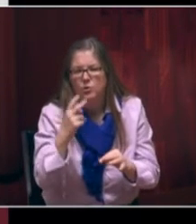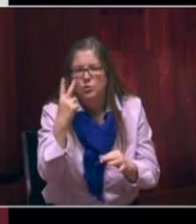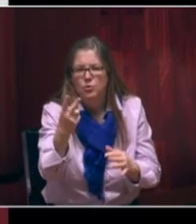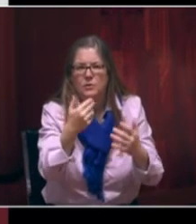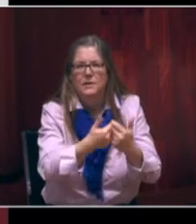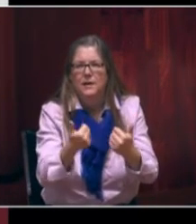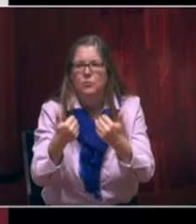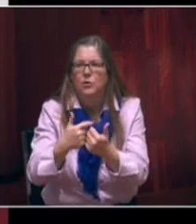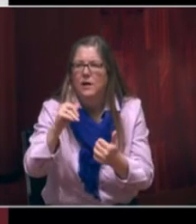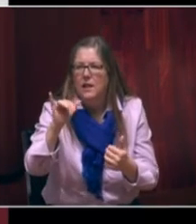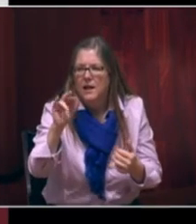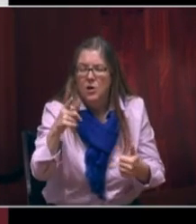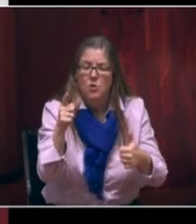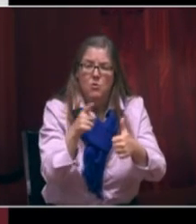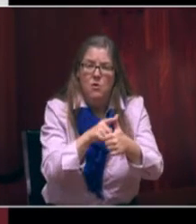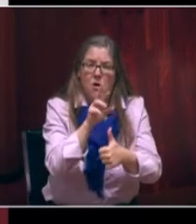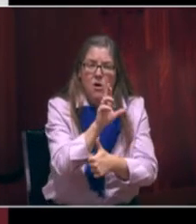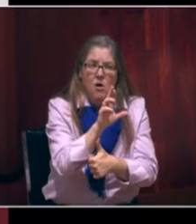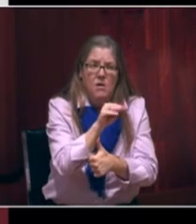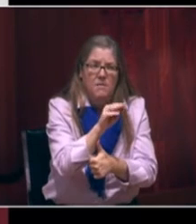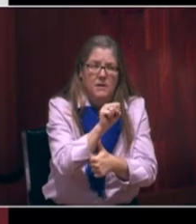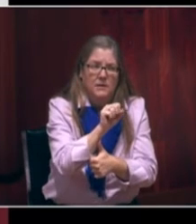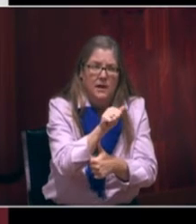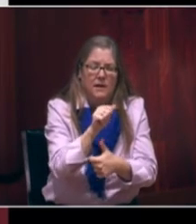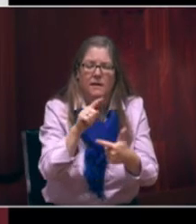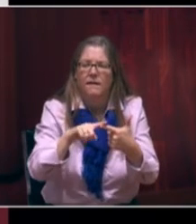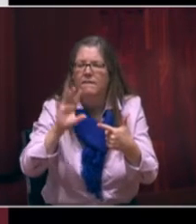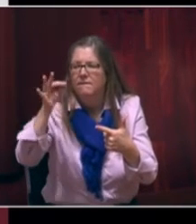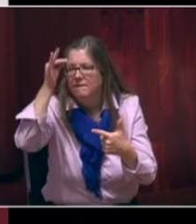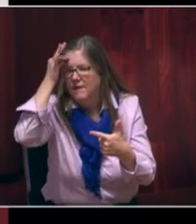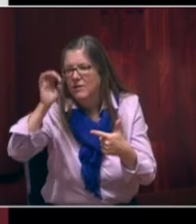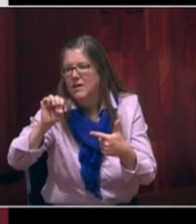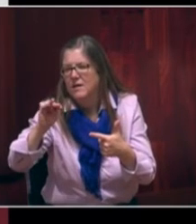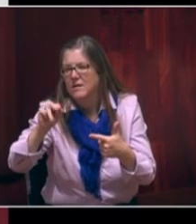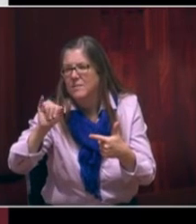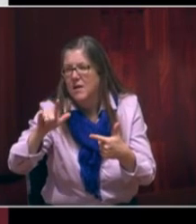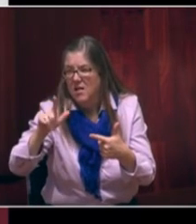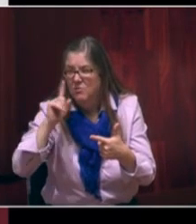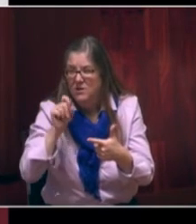links, one for the RMSA and one for federal email management you'll be receiving.